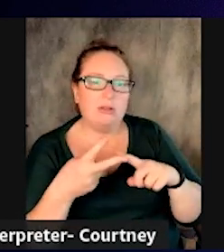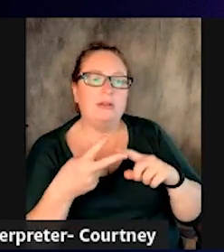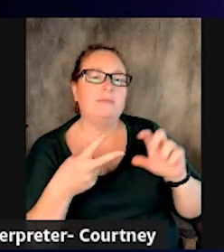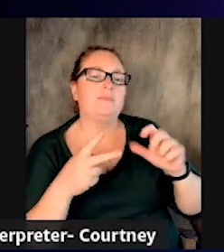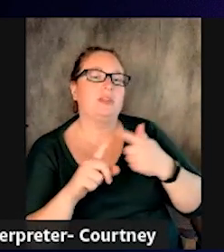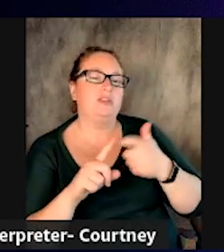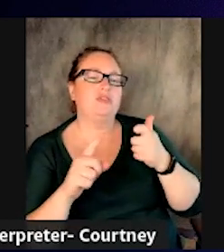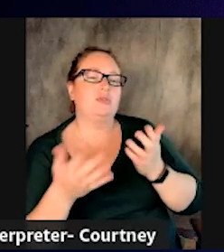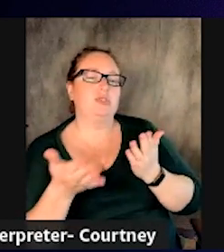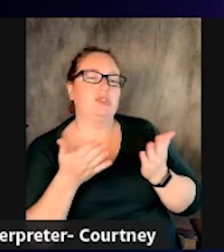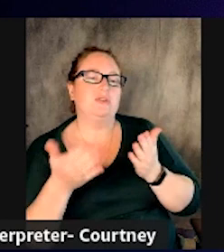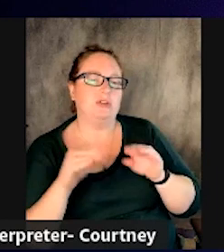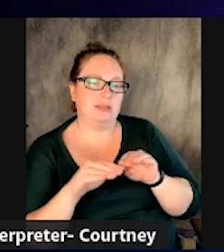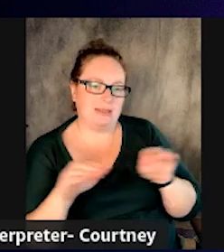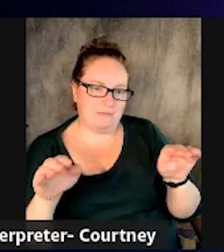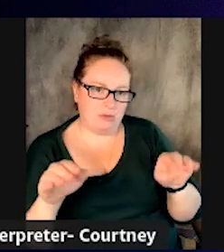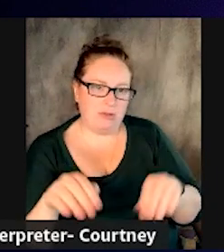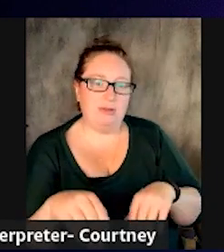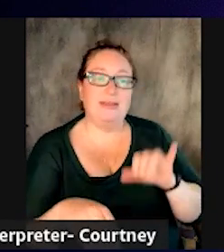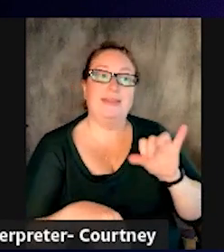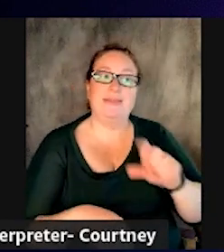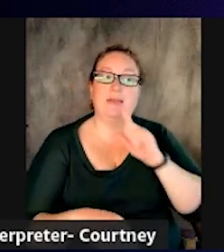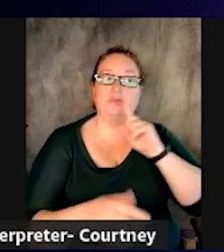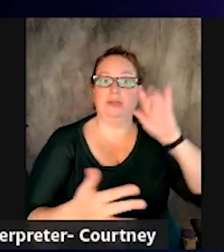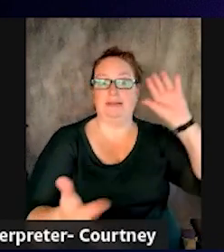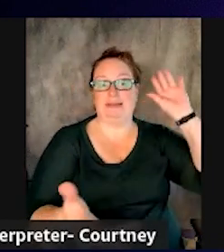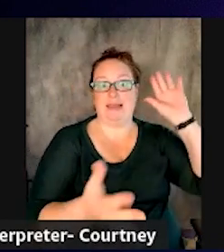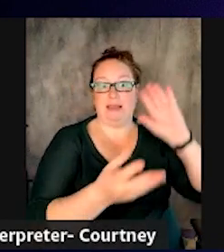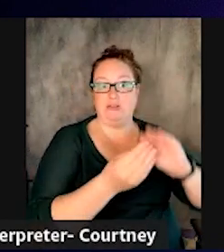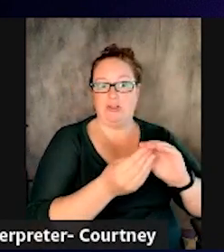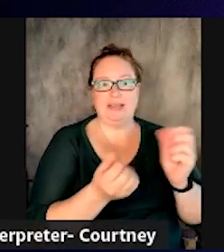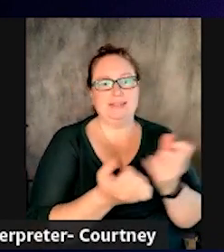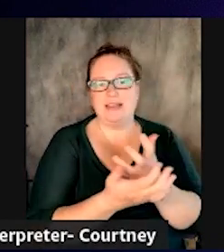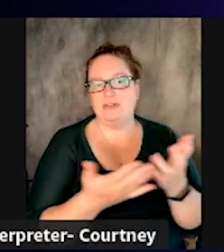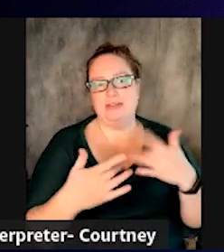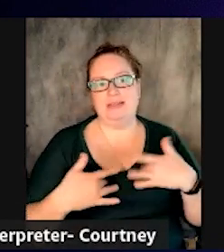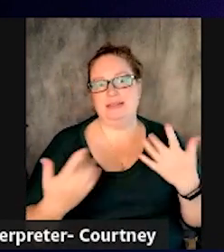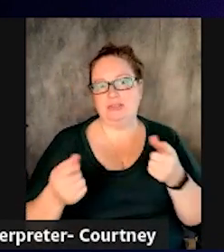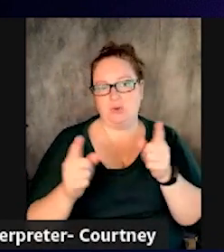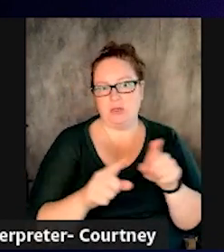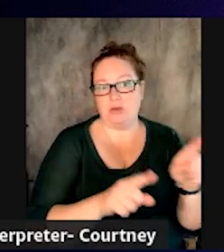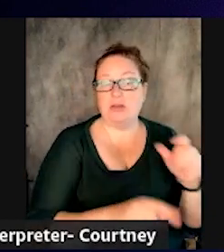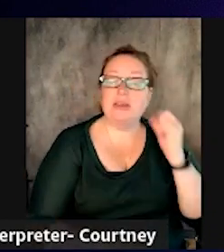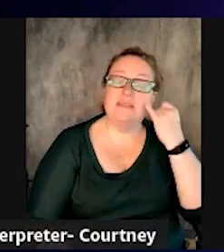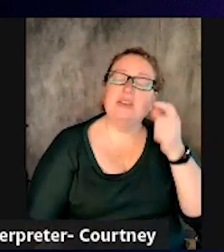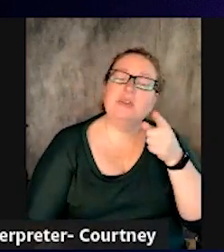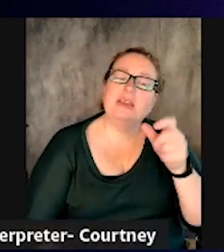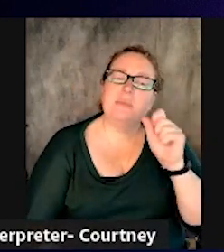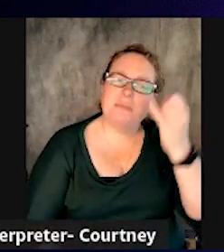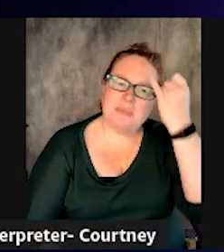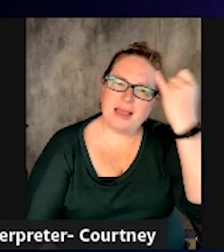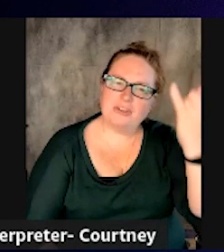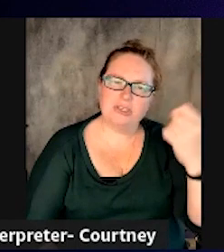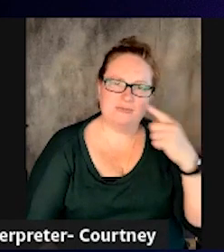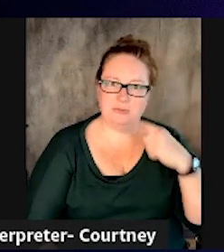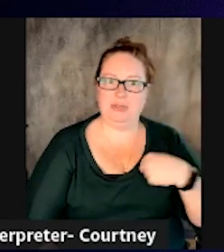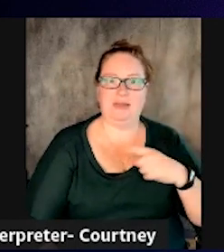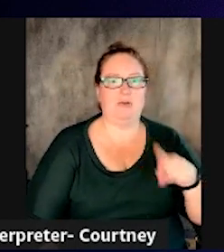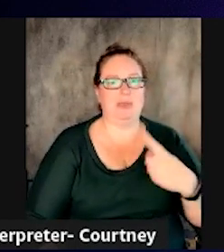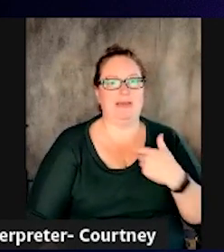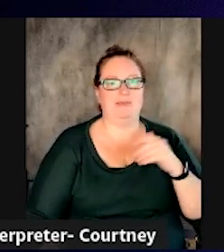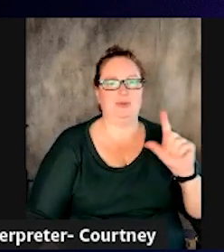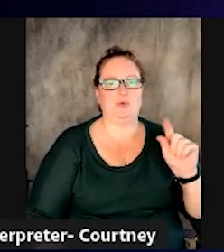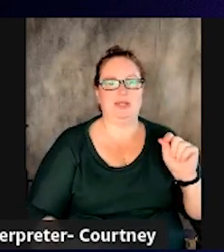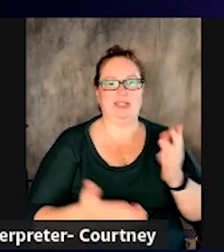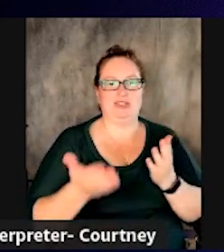server level. And this really aggregates everything that's going on. If you could imagine, in my case, I only have 20 servers. So I